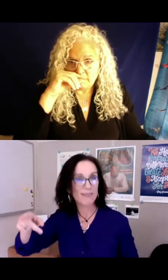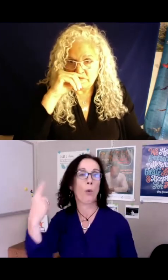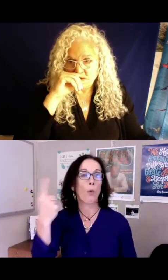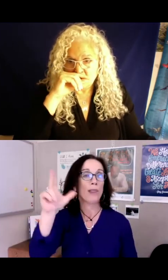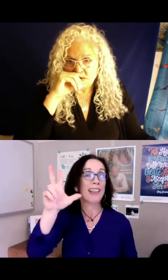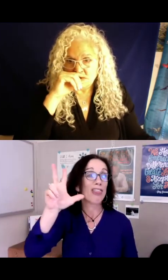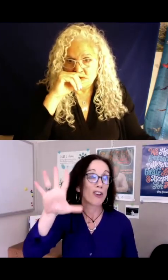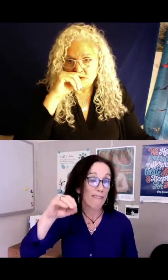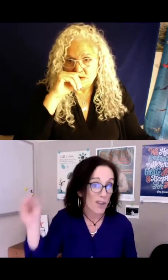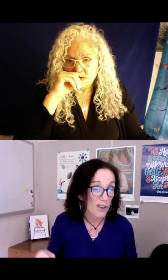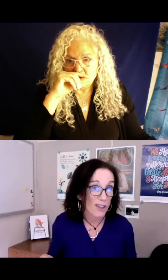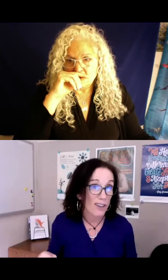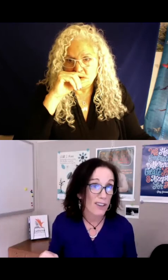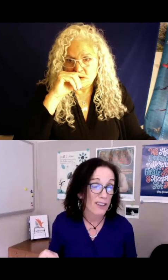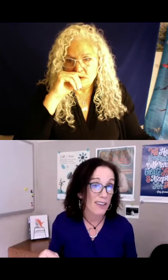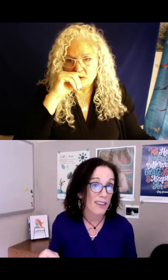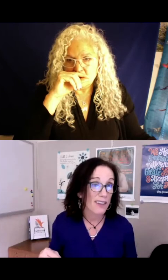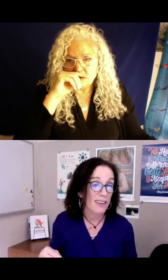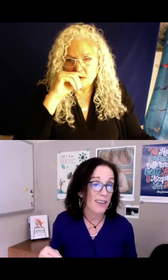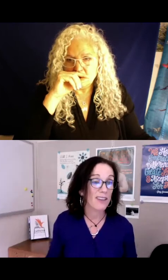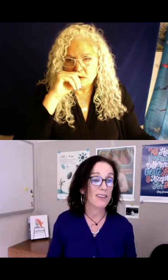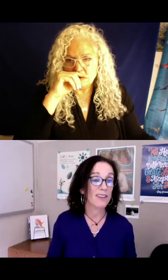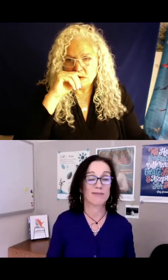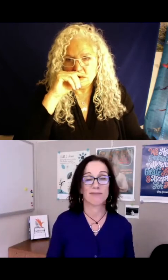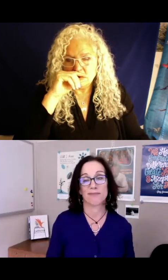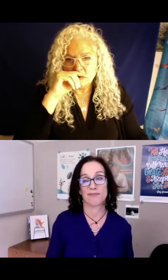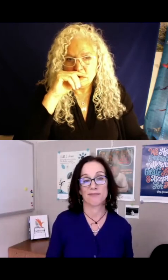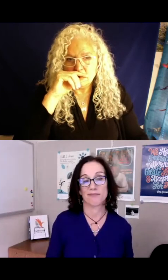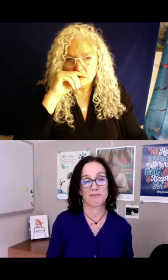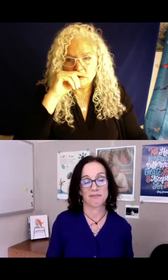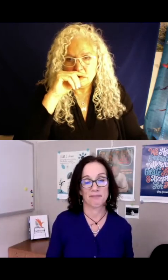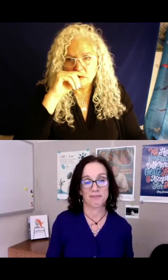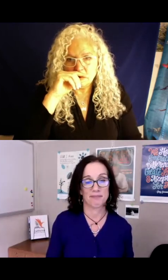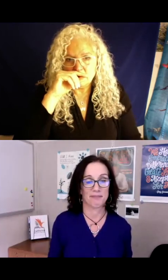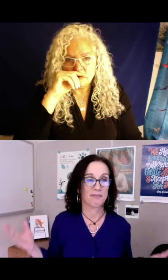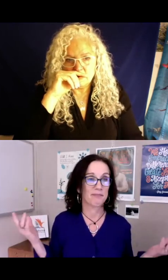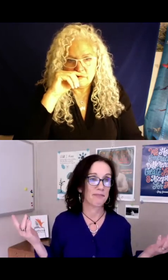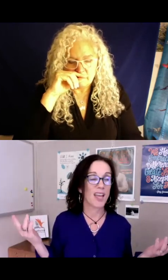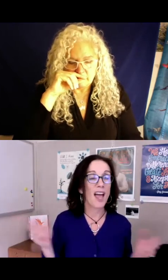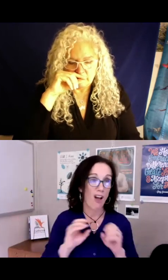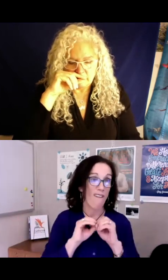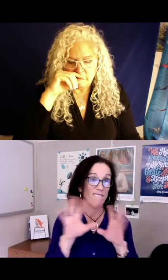And the people that they label as hard of hearing, only 35% are at grade level.